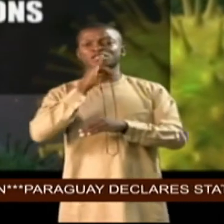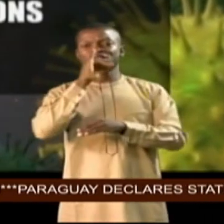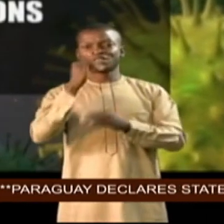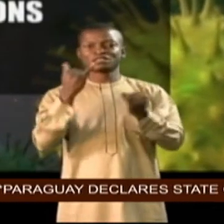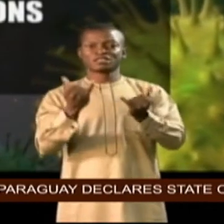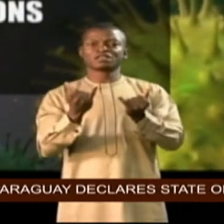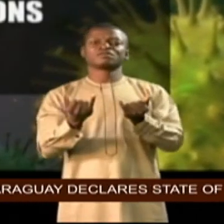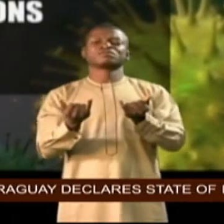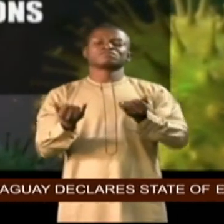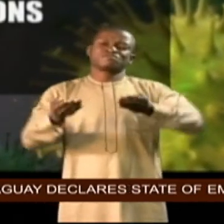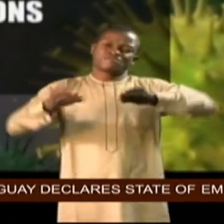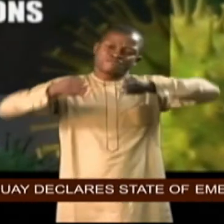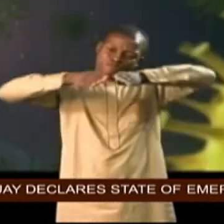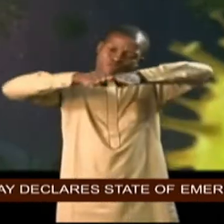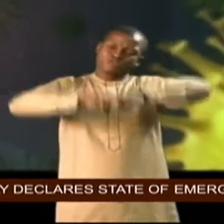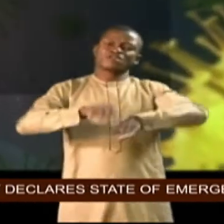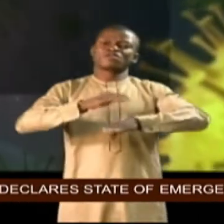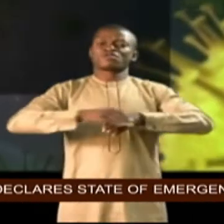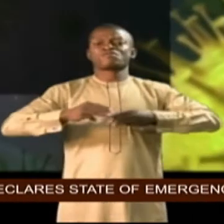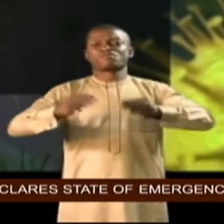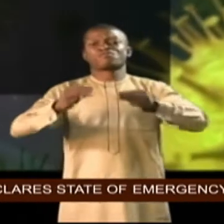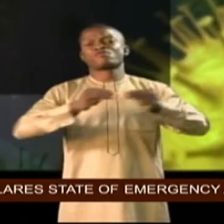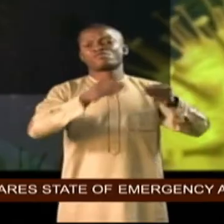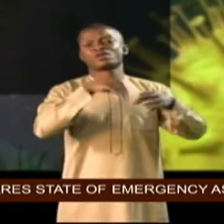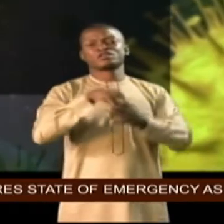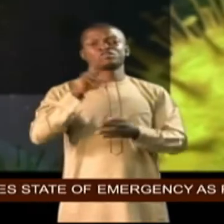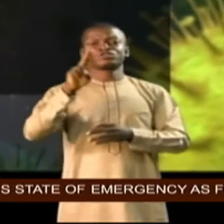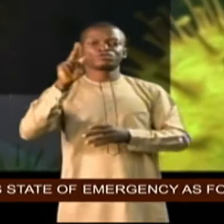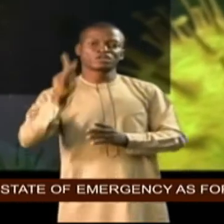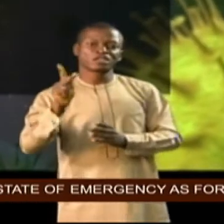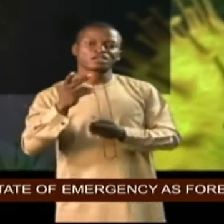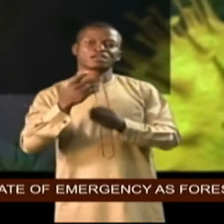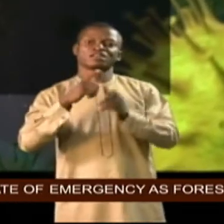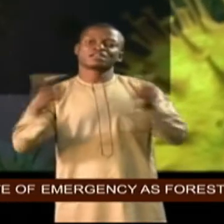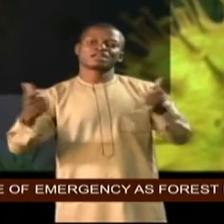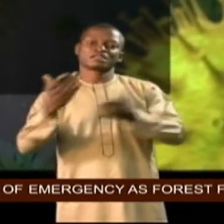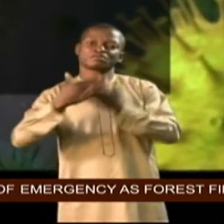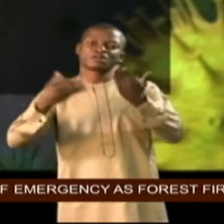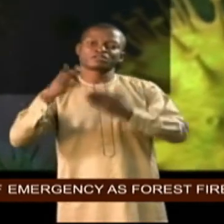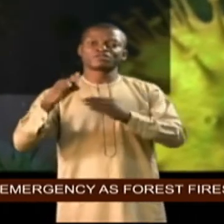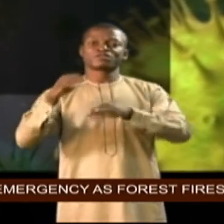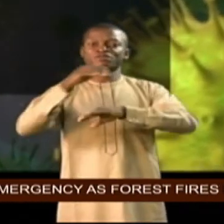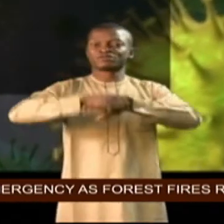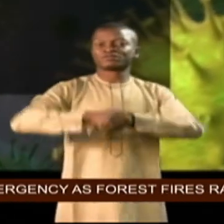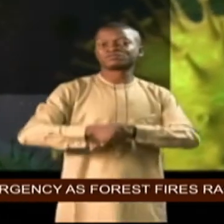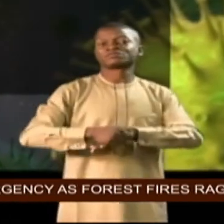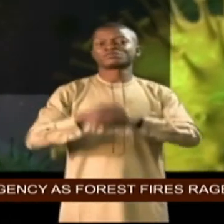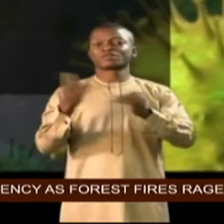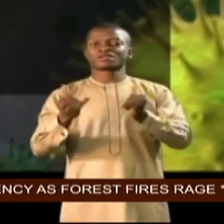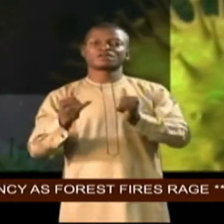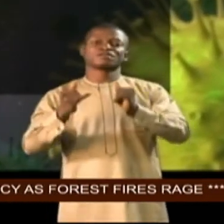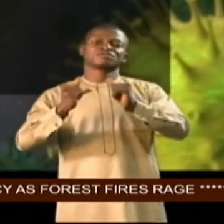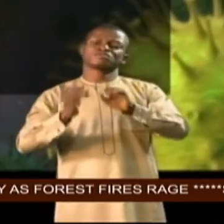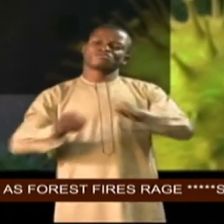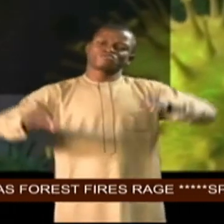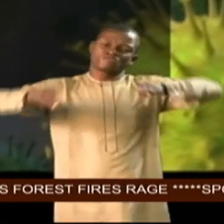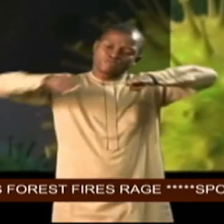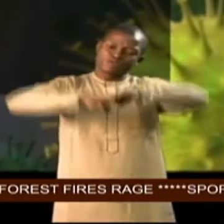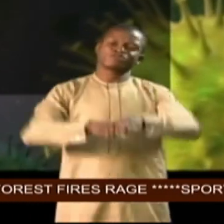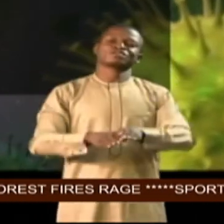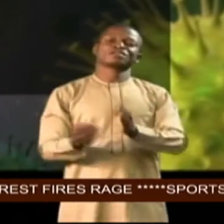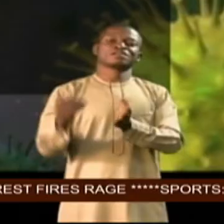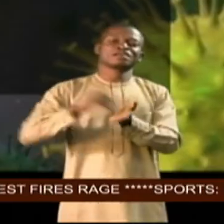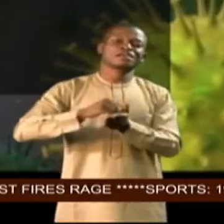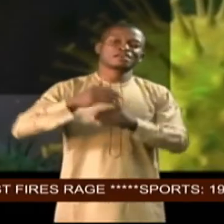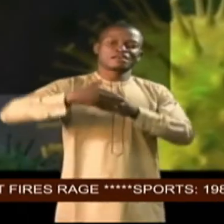in tighter restrictions on movement. In the UK, large parts of northern England are now subject to tough lockdown rules